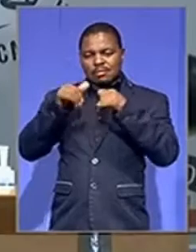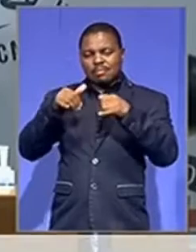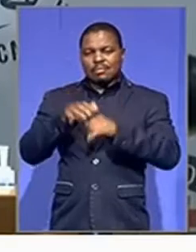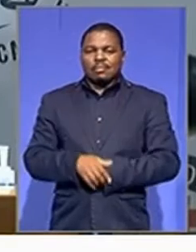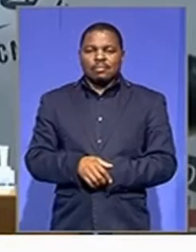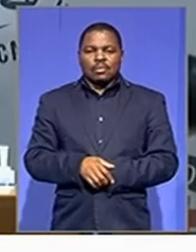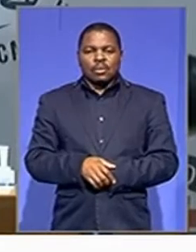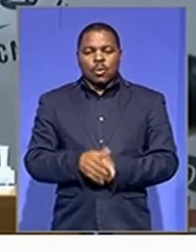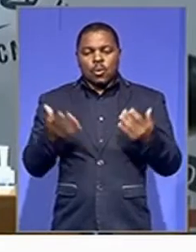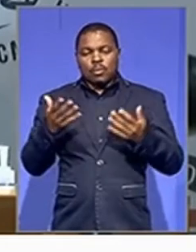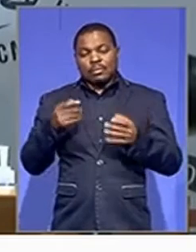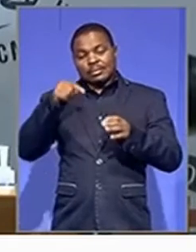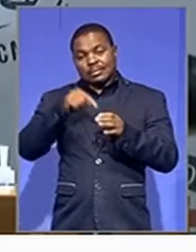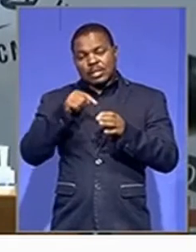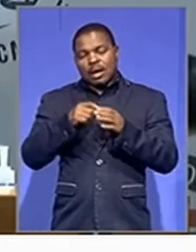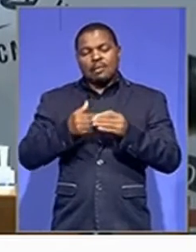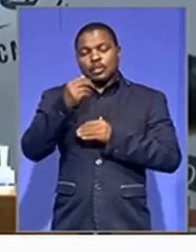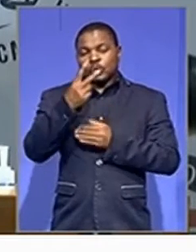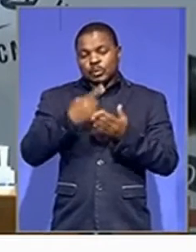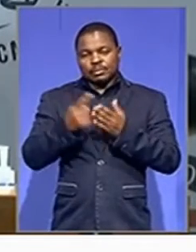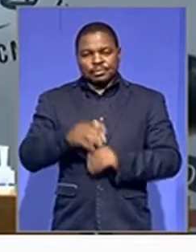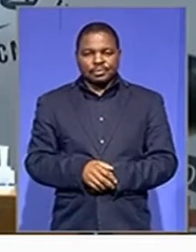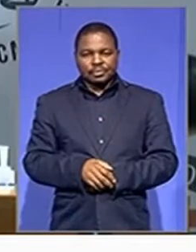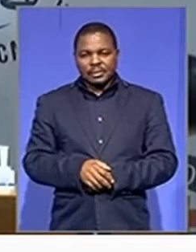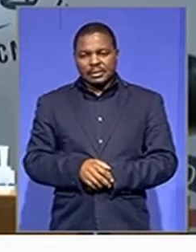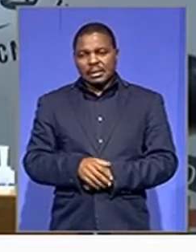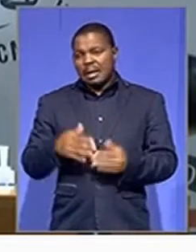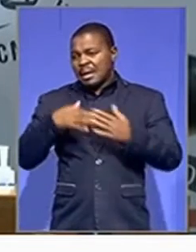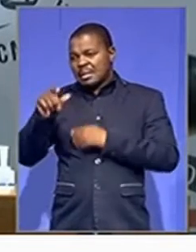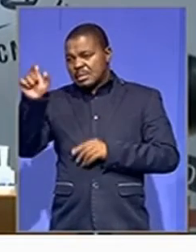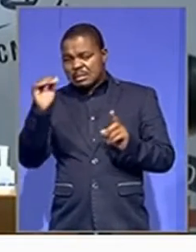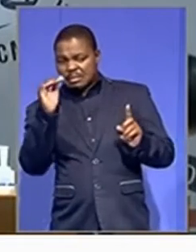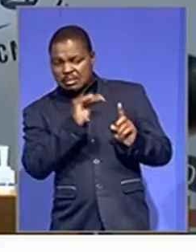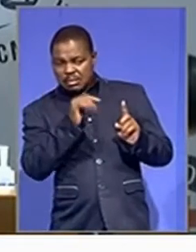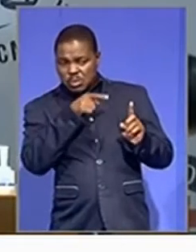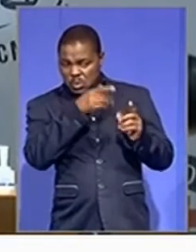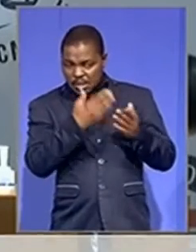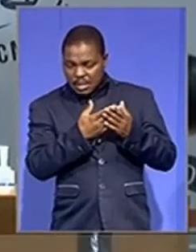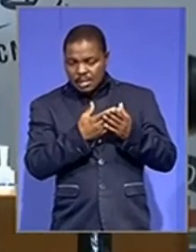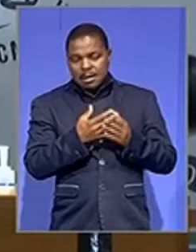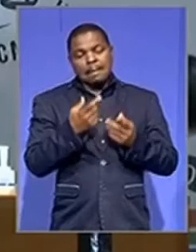be prepared to accept an appointment as Minister of Finance,